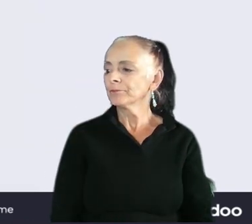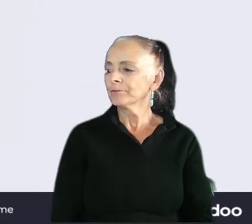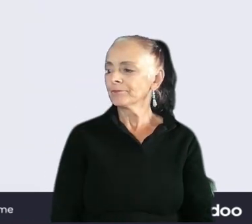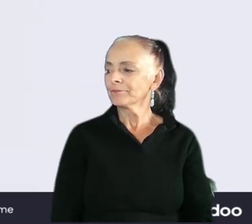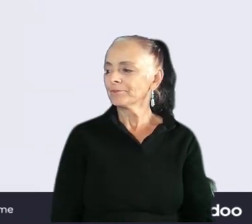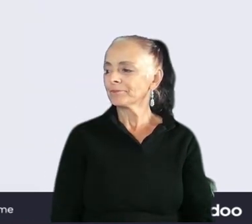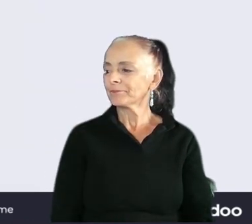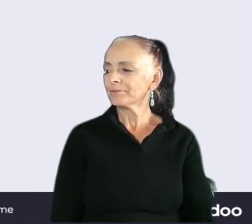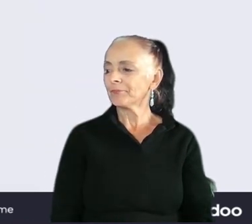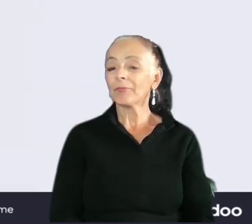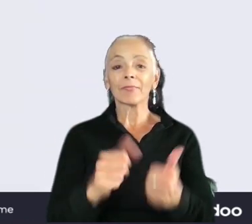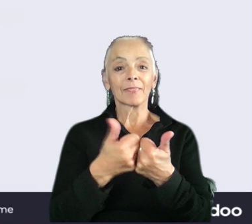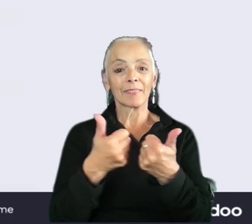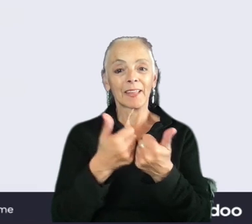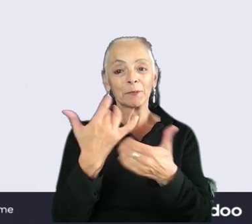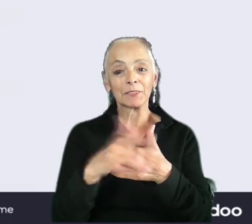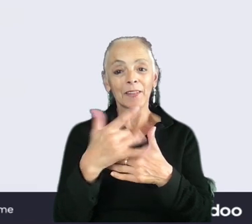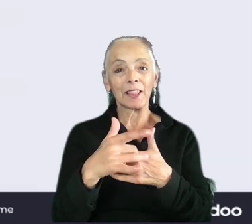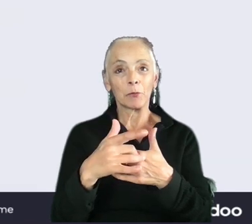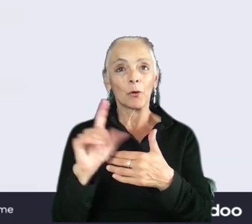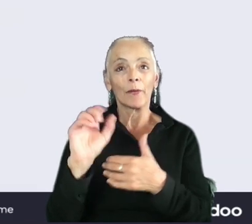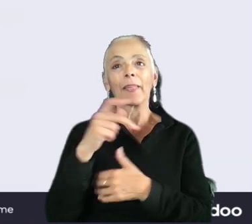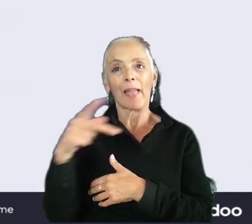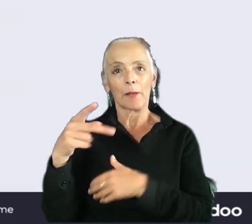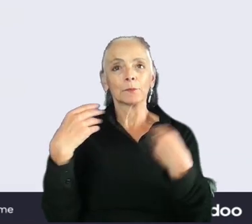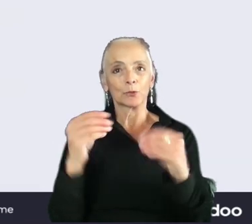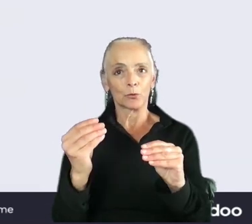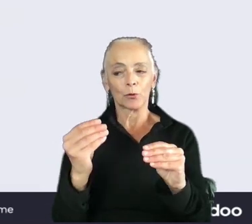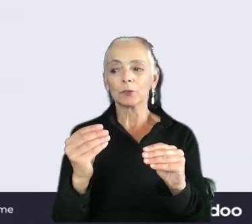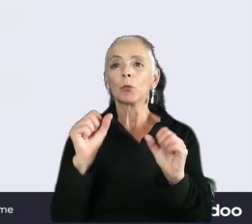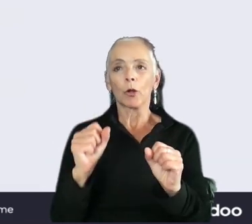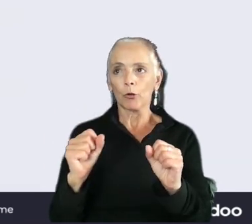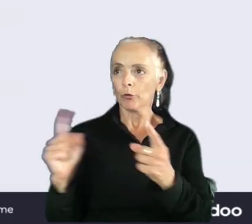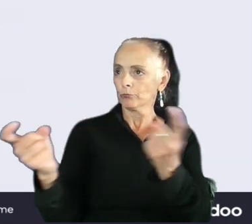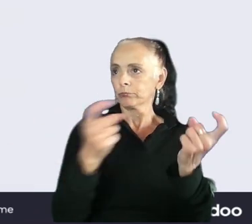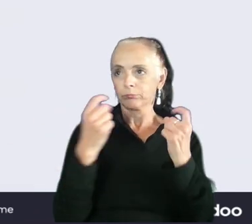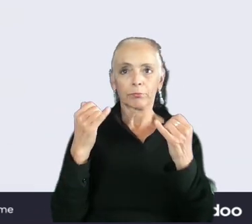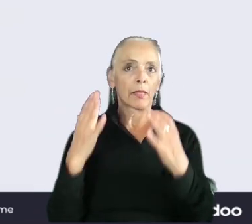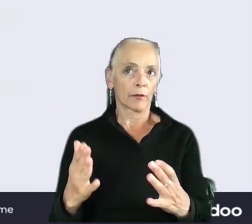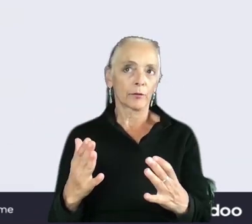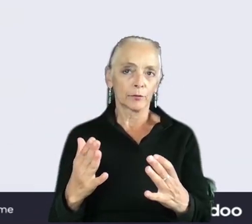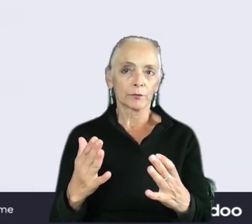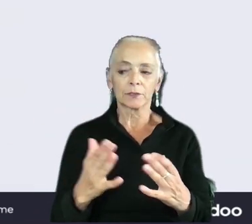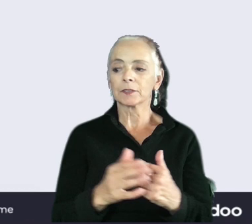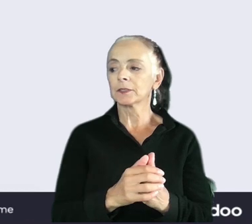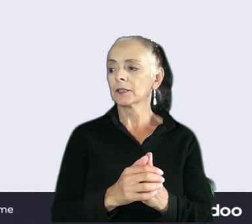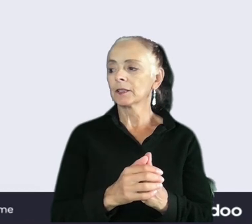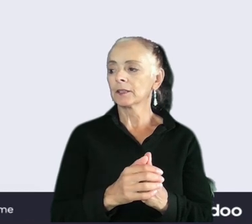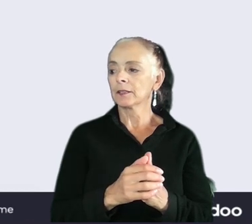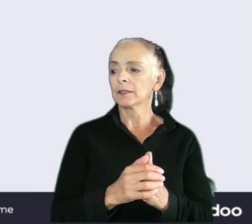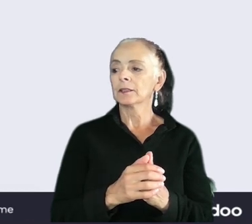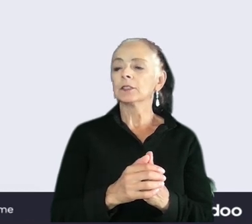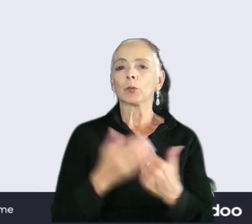And our game was available on the App Store, so we were able to acquire players and could always combine this qualitative